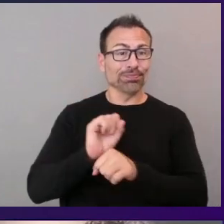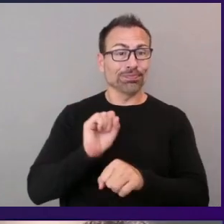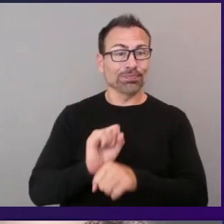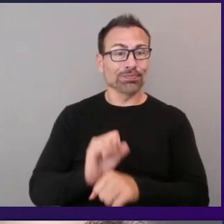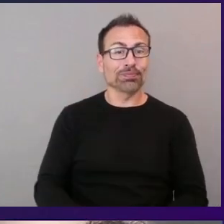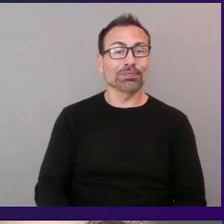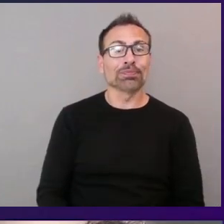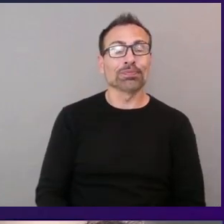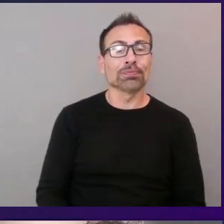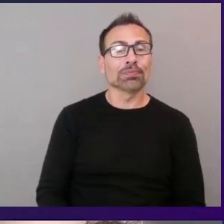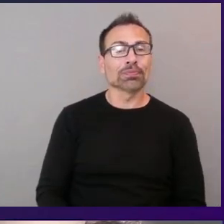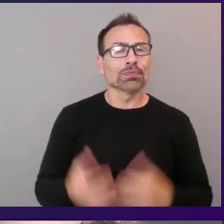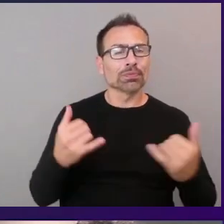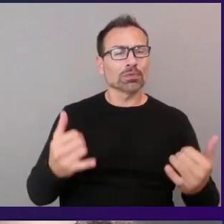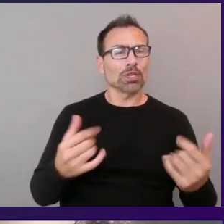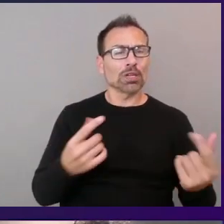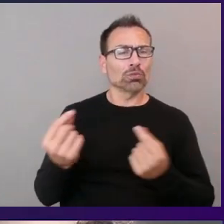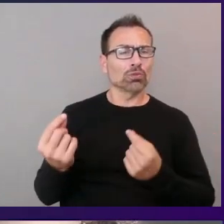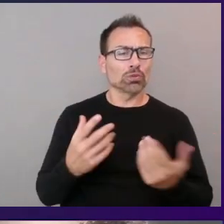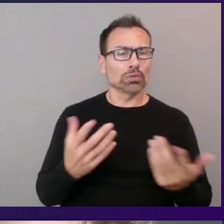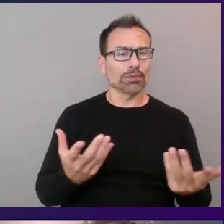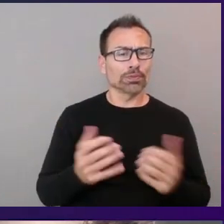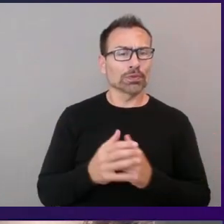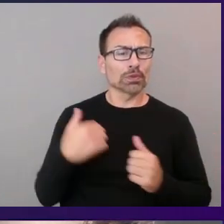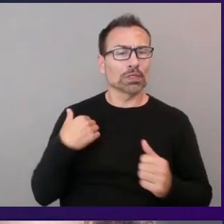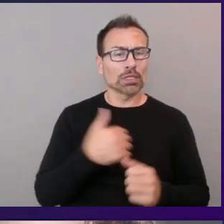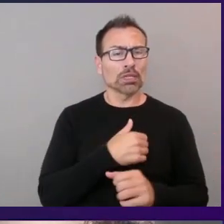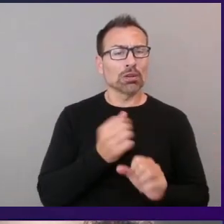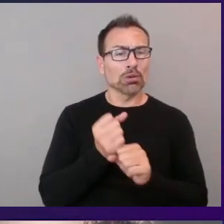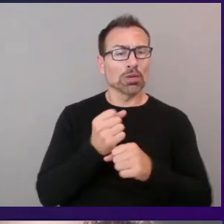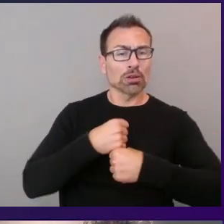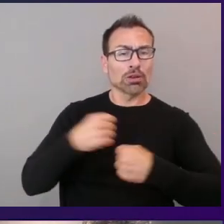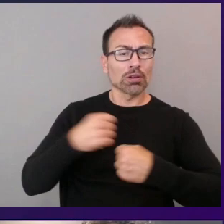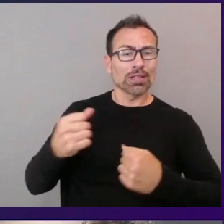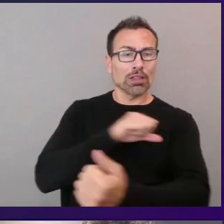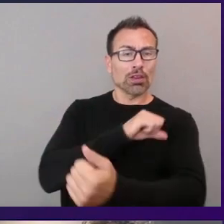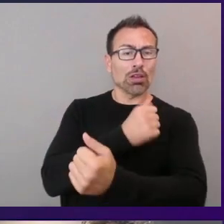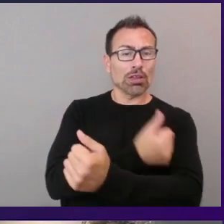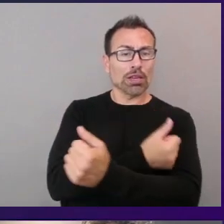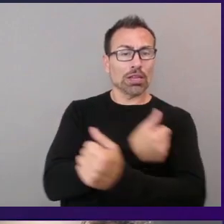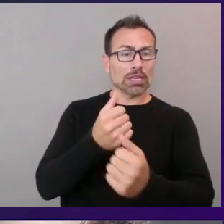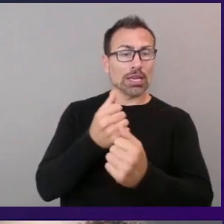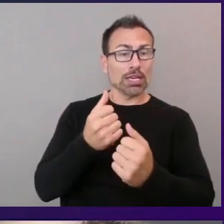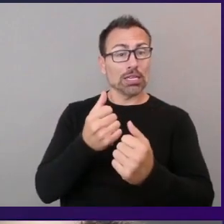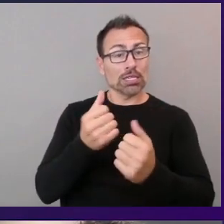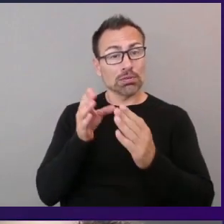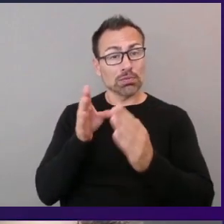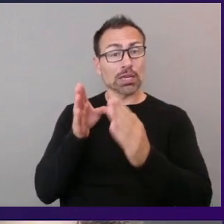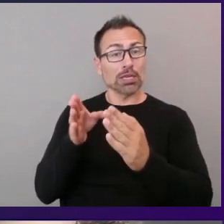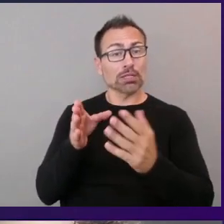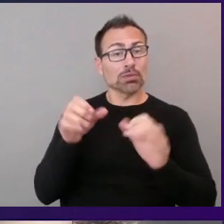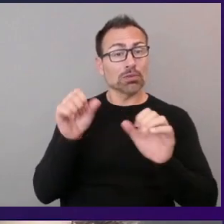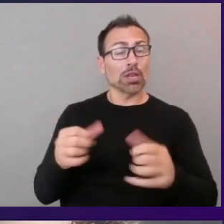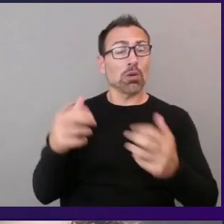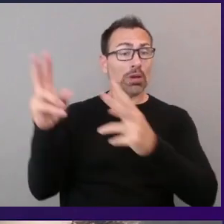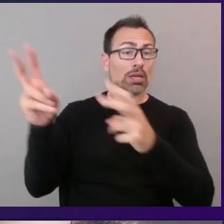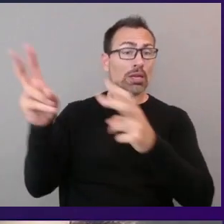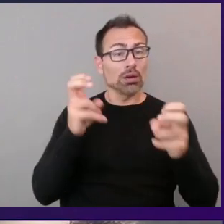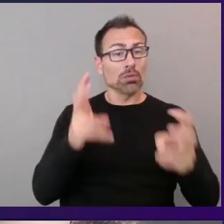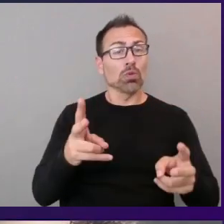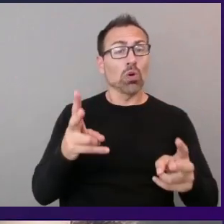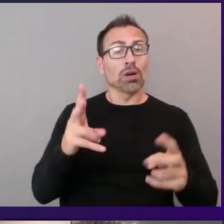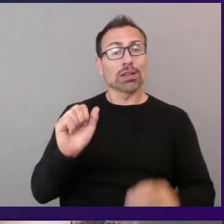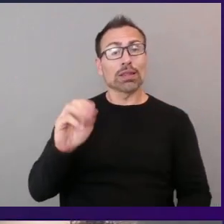Now, what we can do is we created the authentication mechanism so we can import the Amplify UI